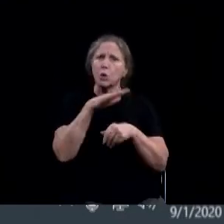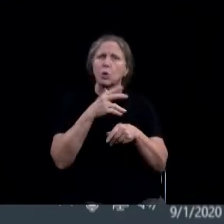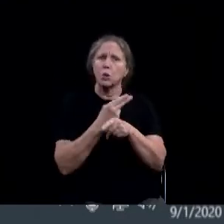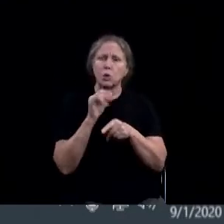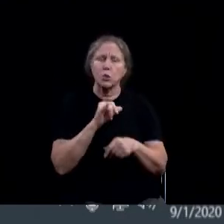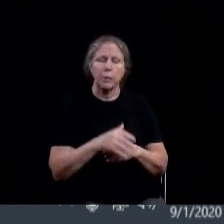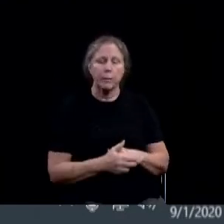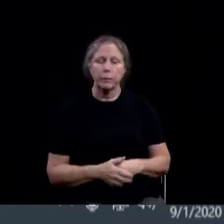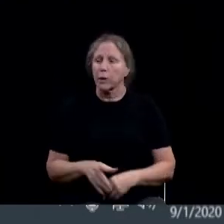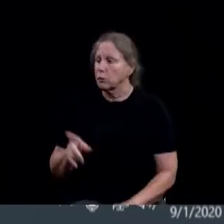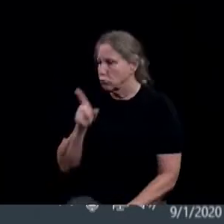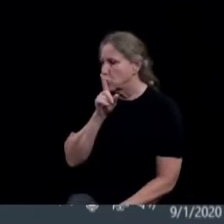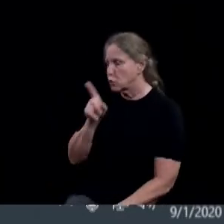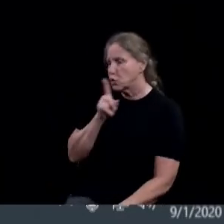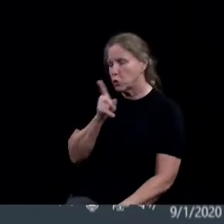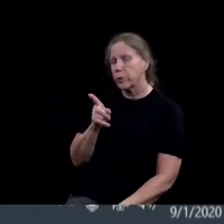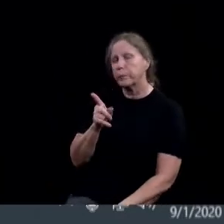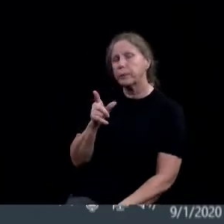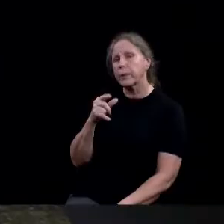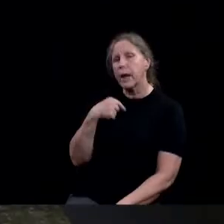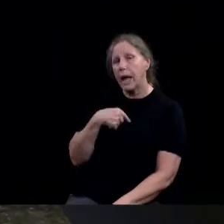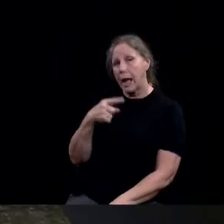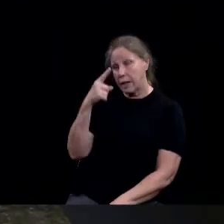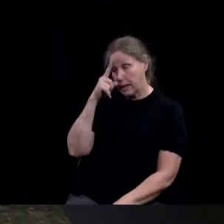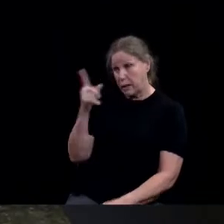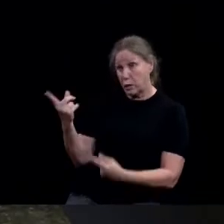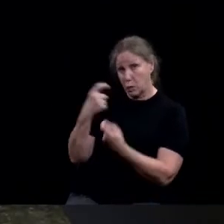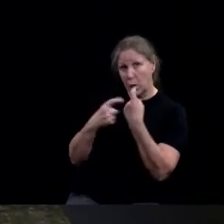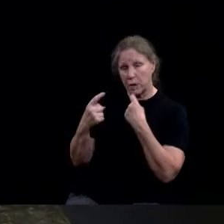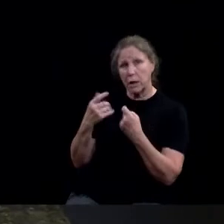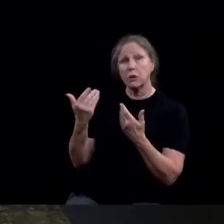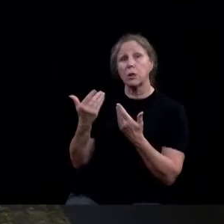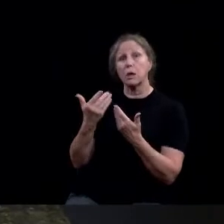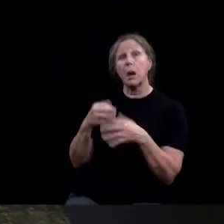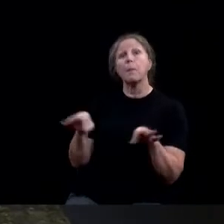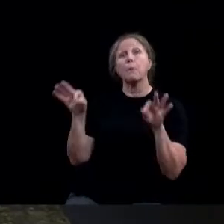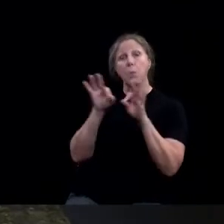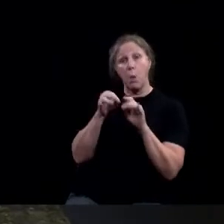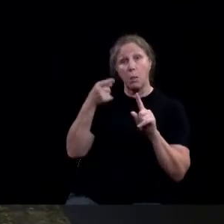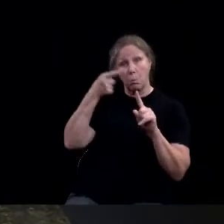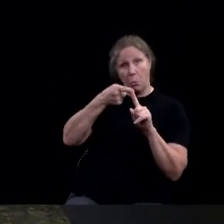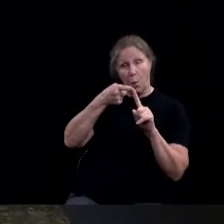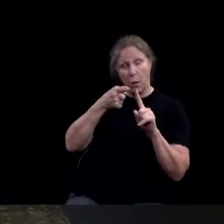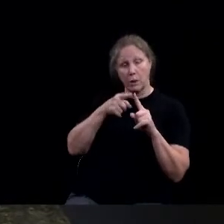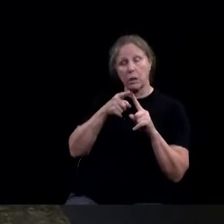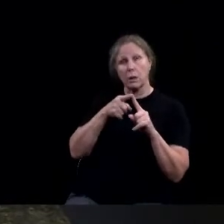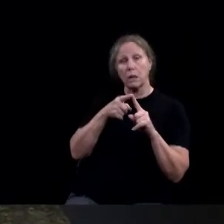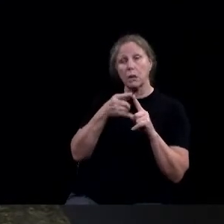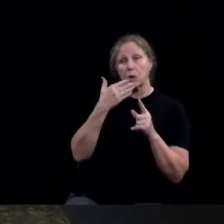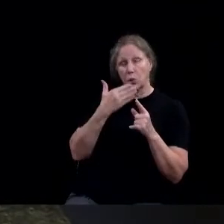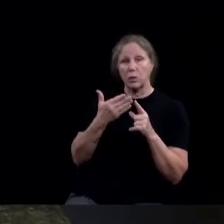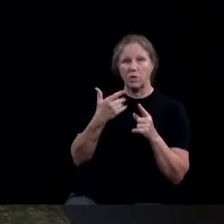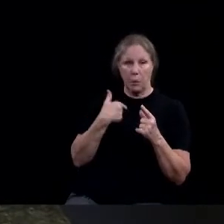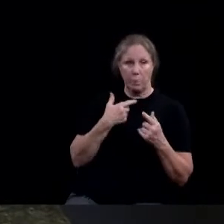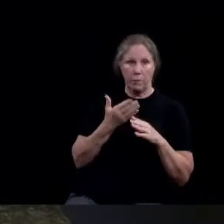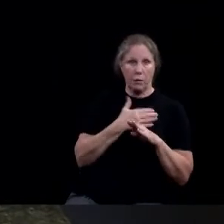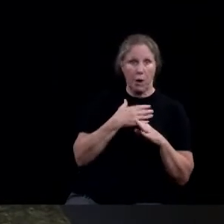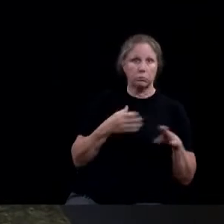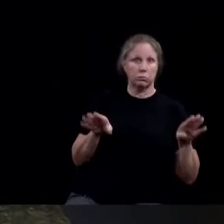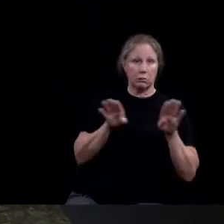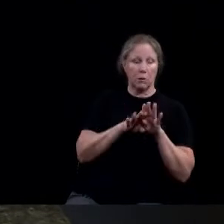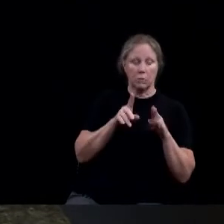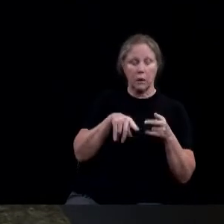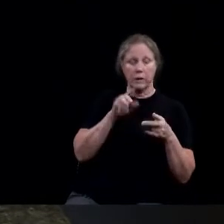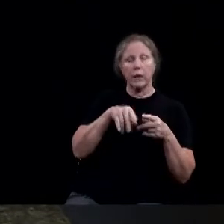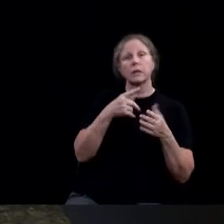these questions brings up an important point that may be a good closing point for this discussion is these dashboards